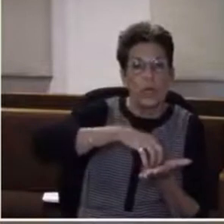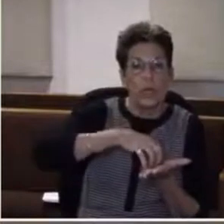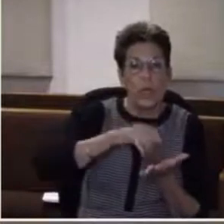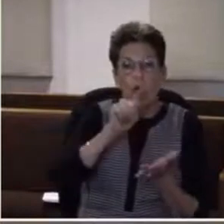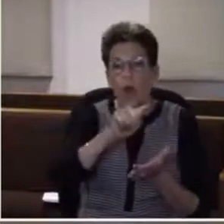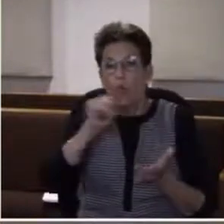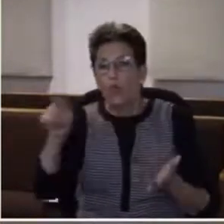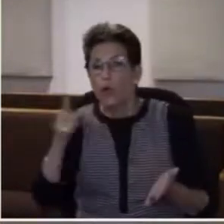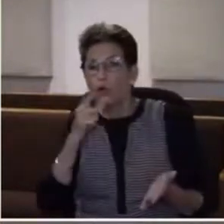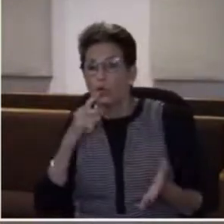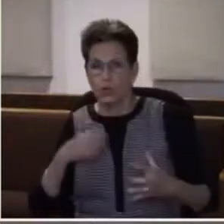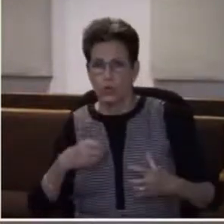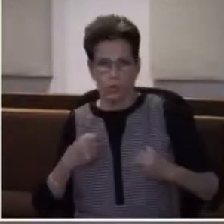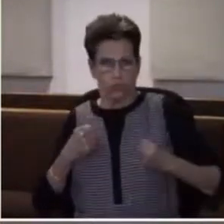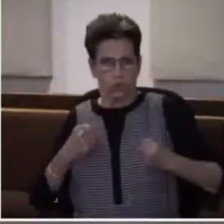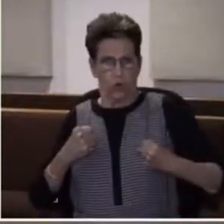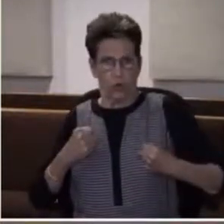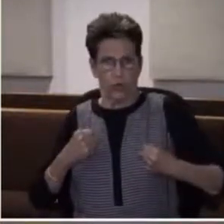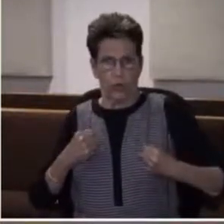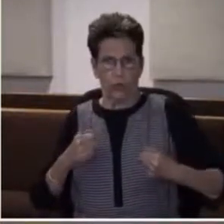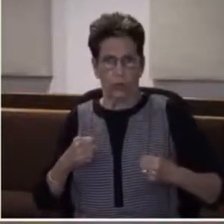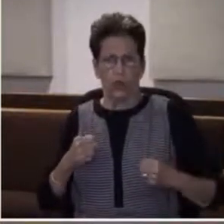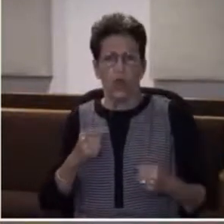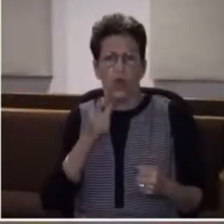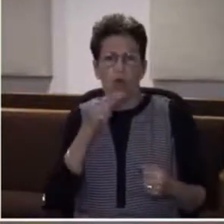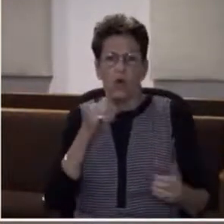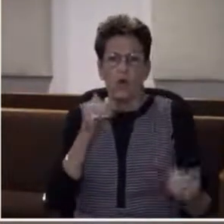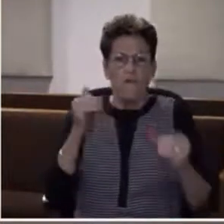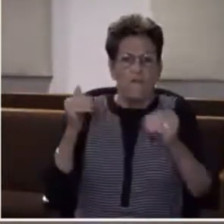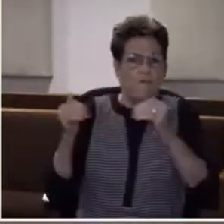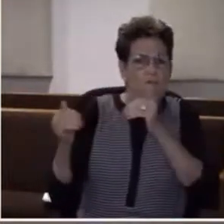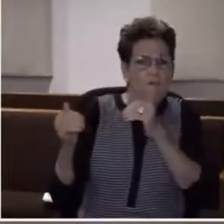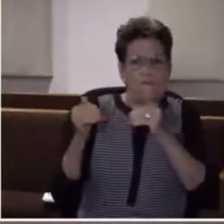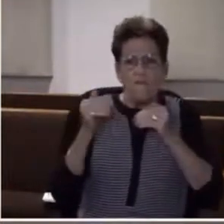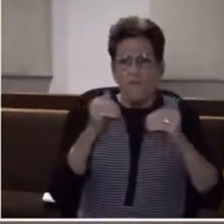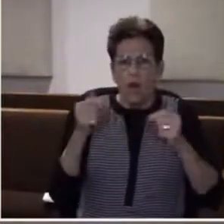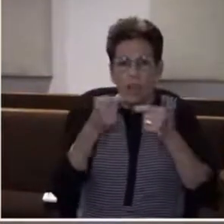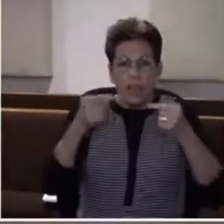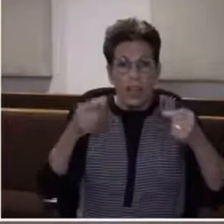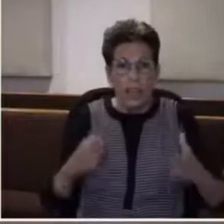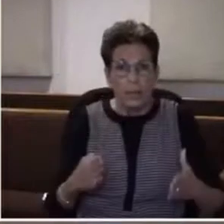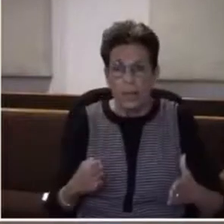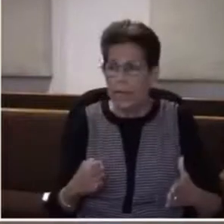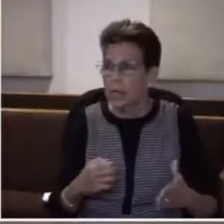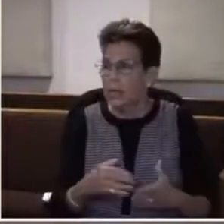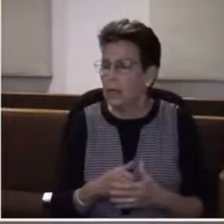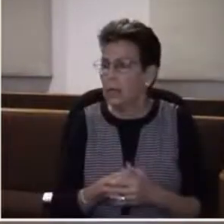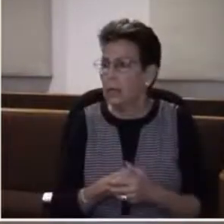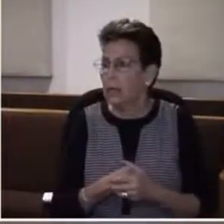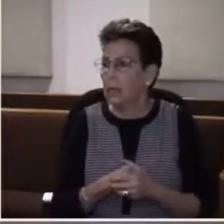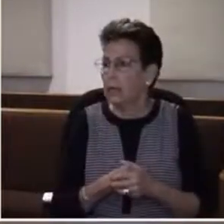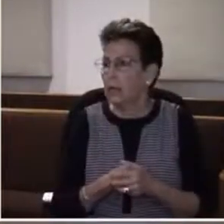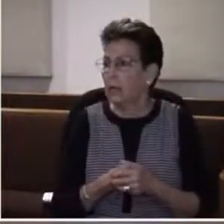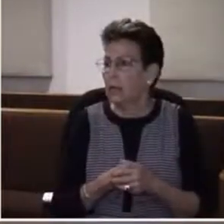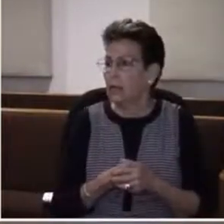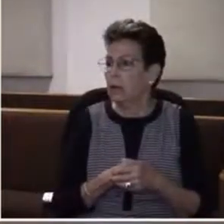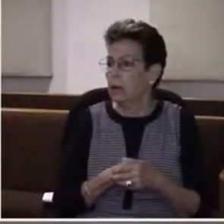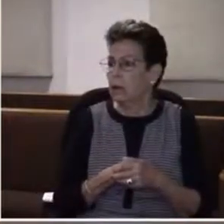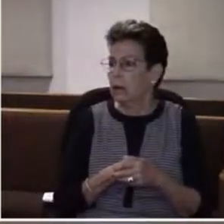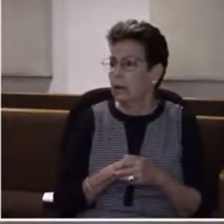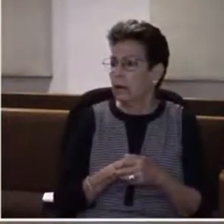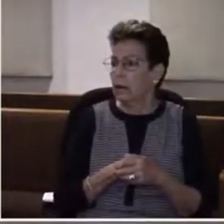turned to flight the armies of the aliens. That was not aliens like Hollywood. That would just be those that were not of the house of